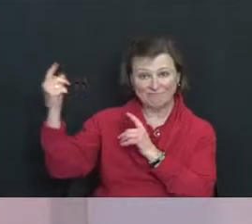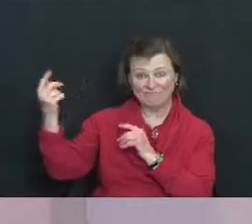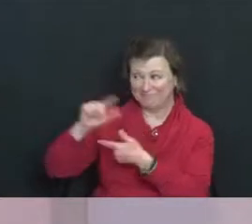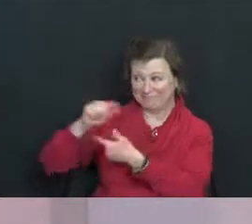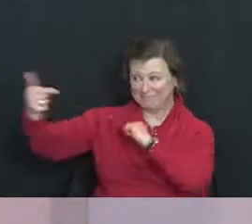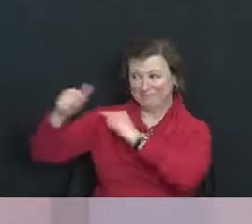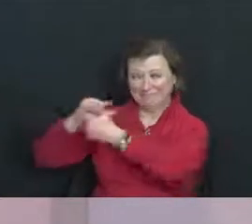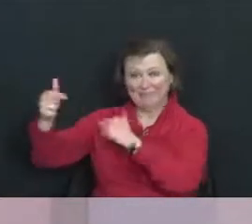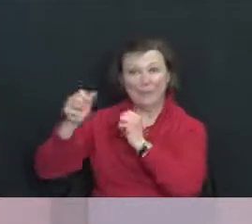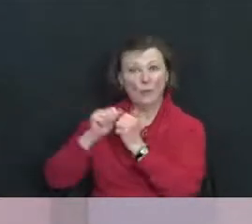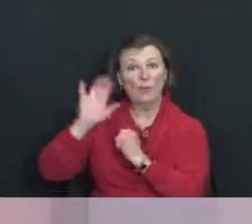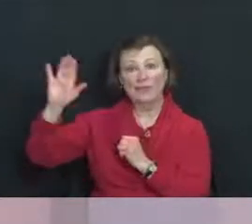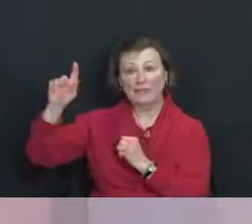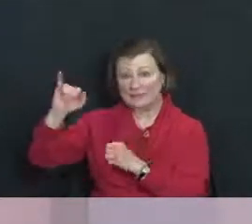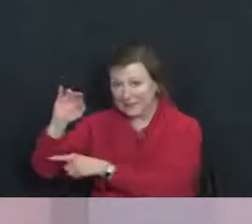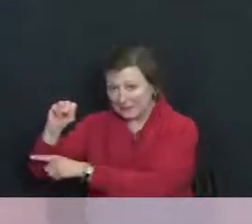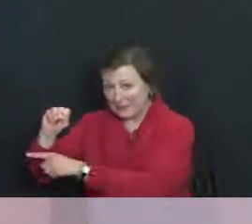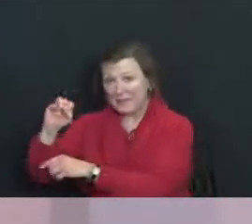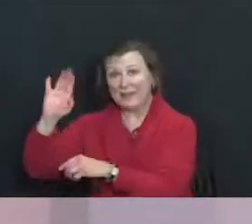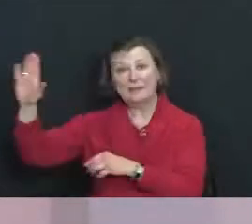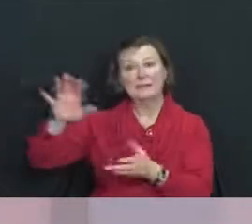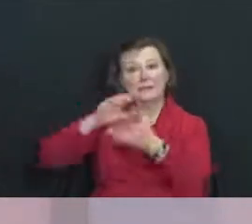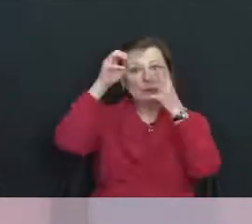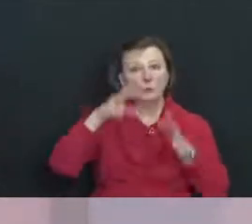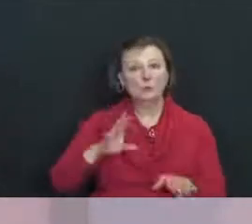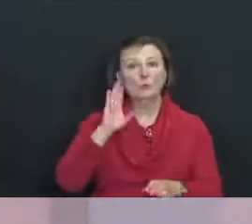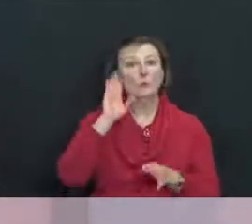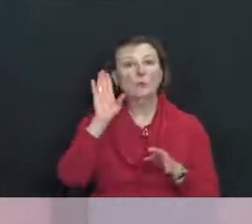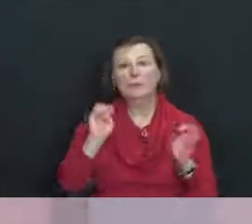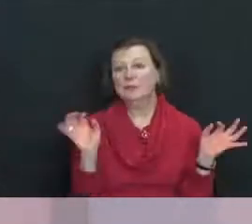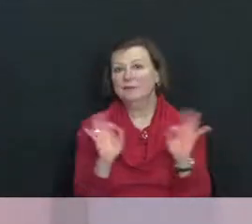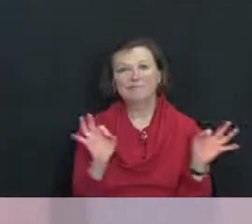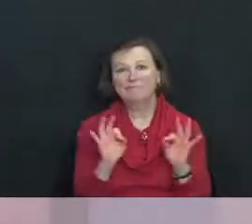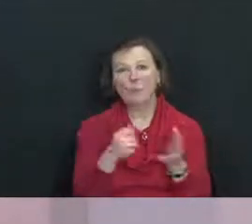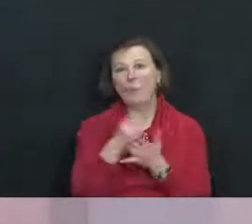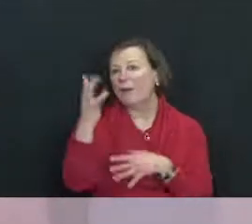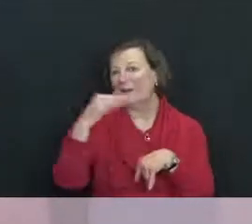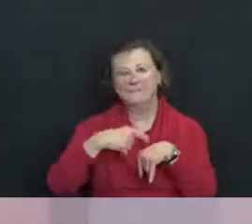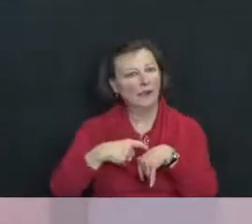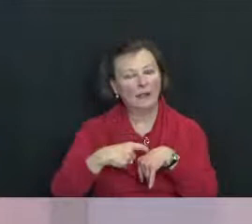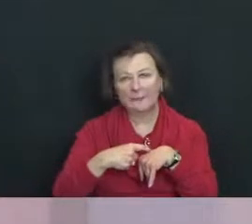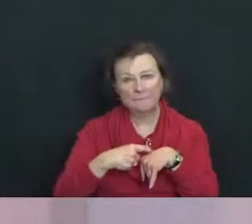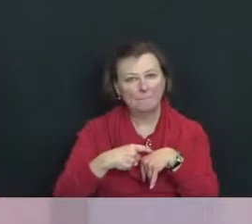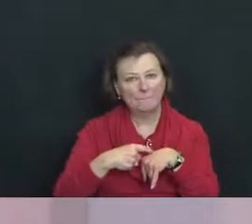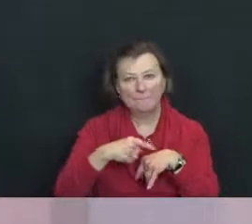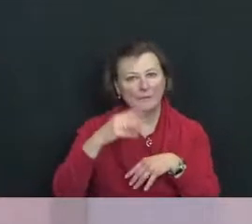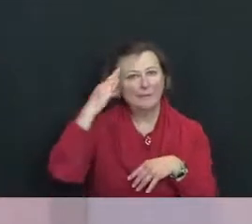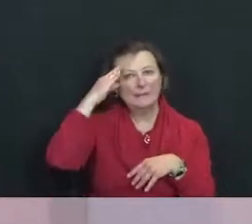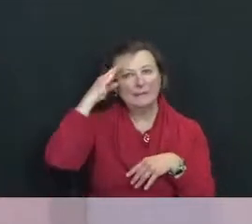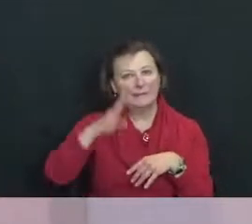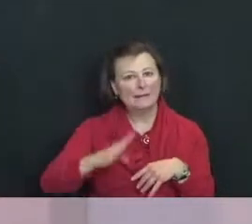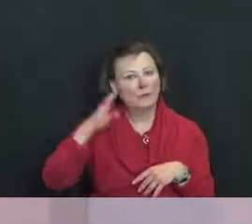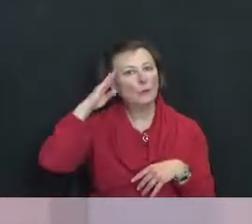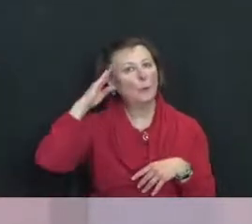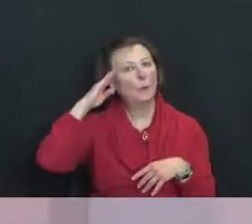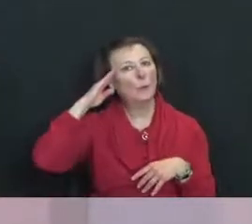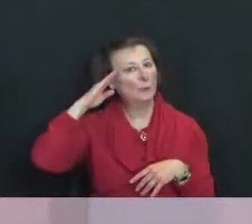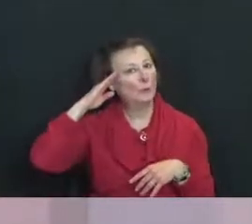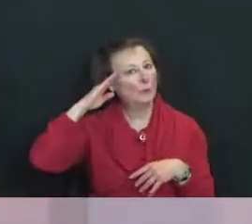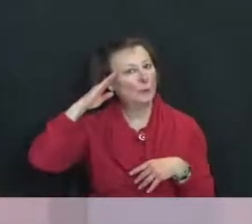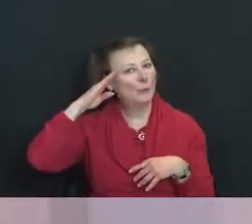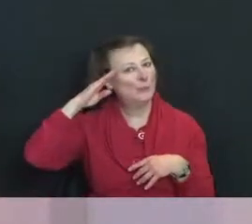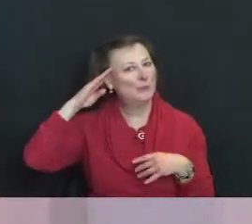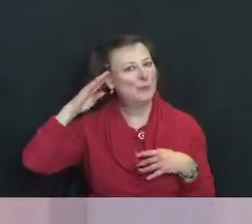and his students would be fruitless, because you never know. You never know